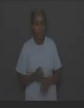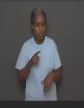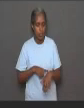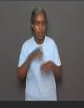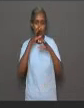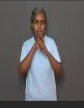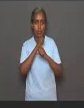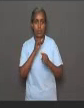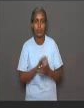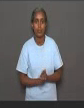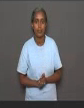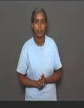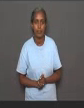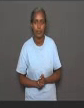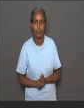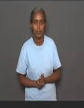Time's up.